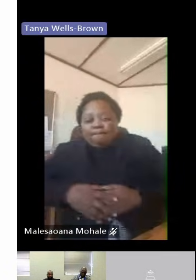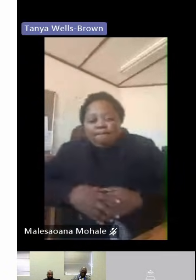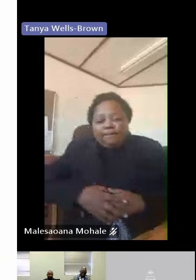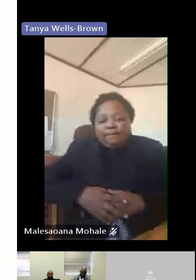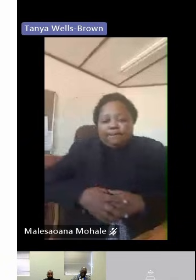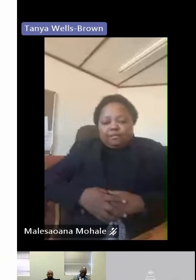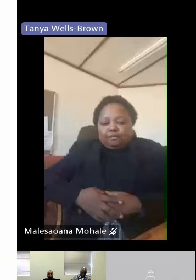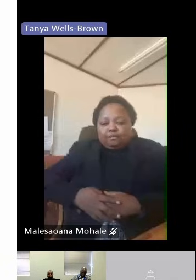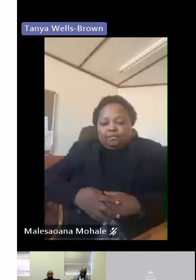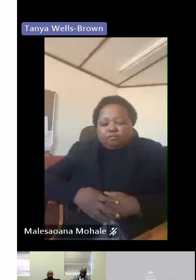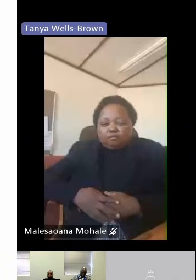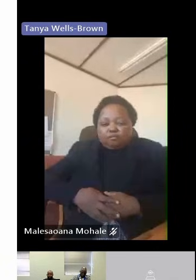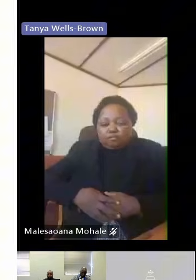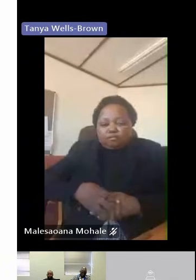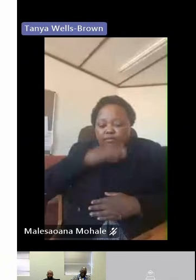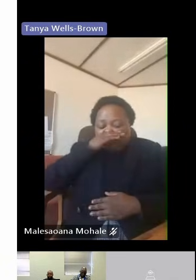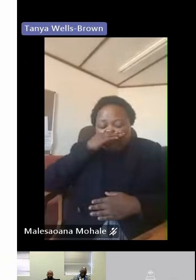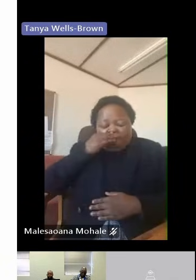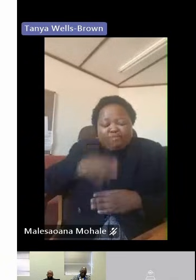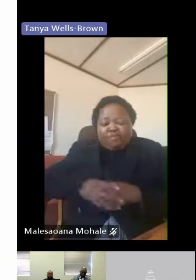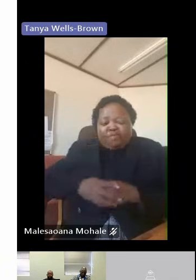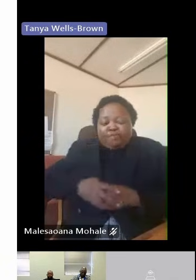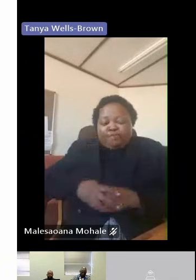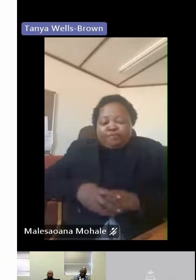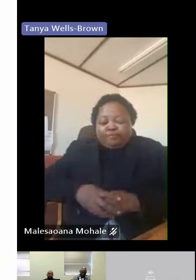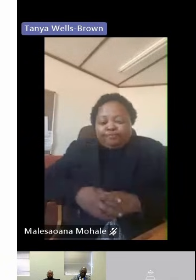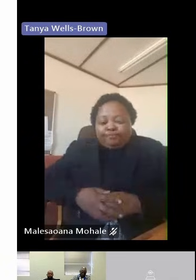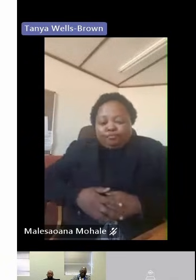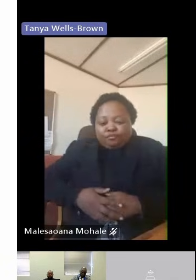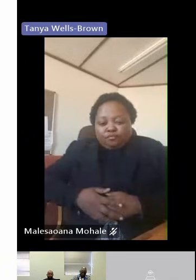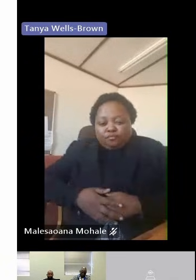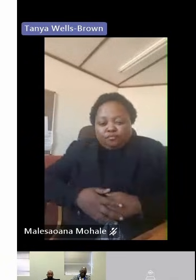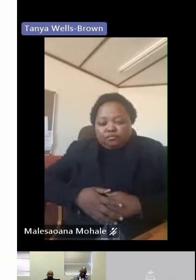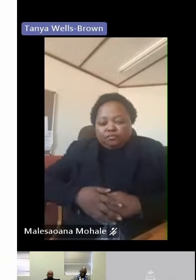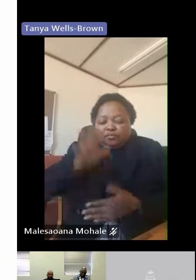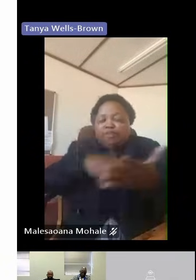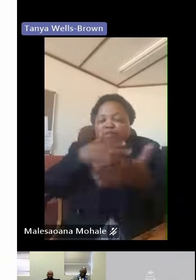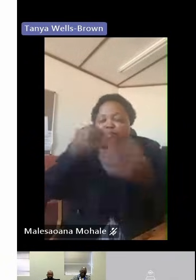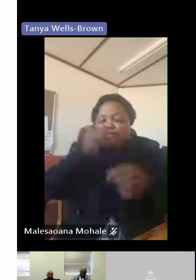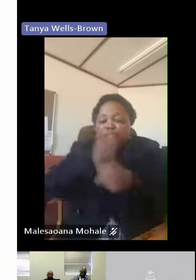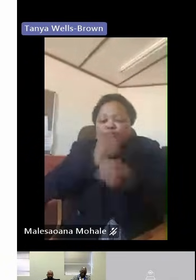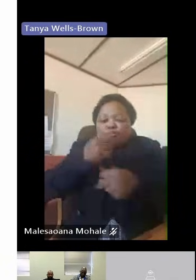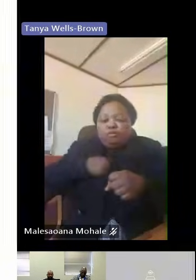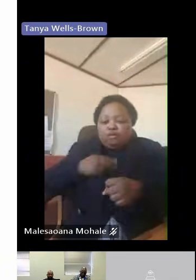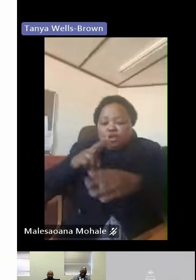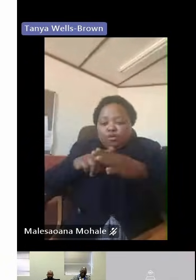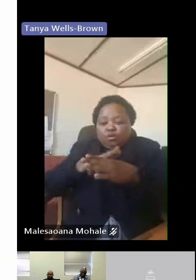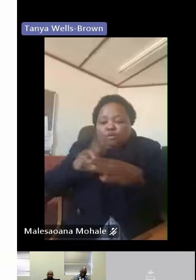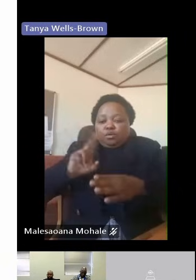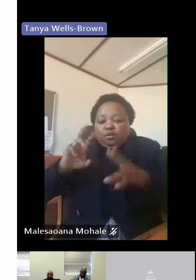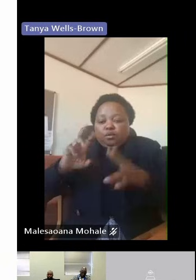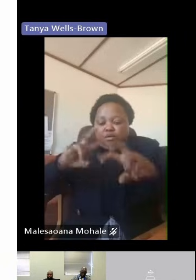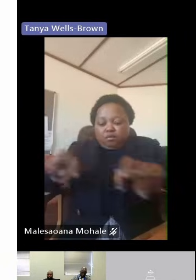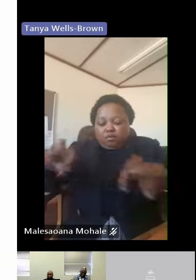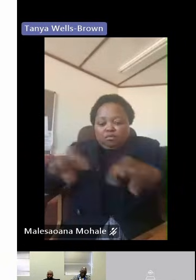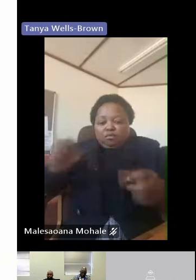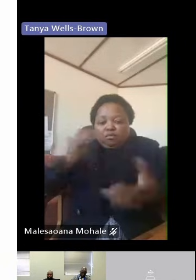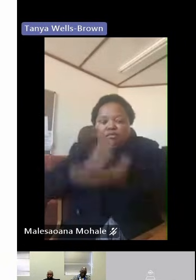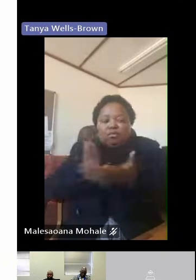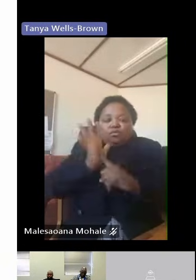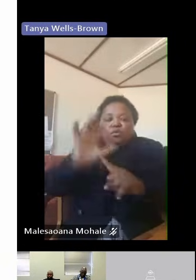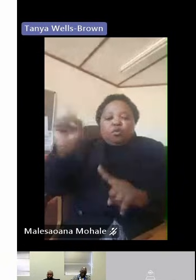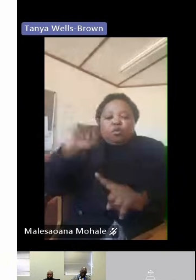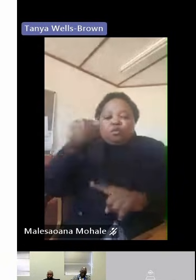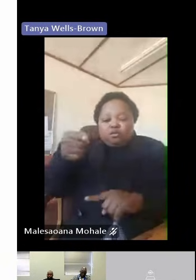The framework that I used for my research looked at all of these, and I've done my first layer of analysis using this approach. So